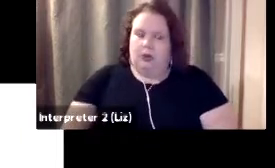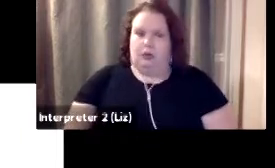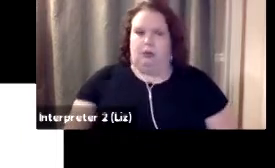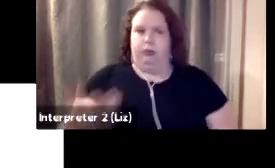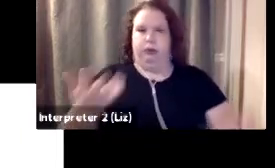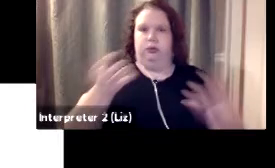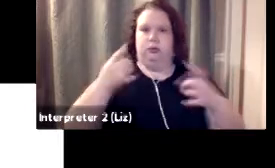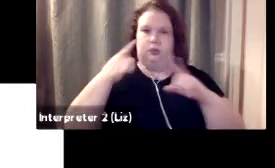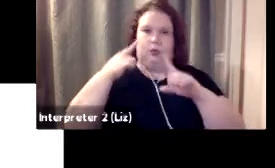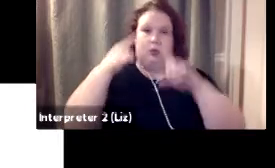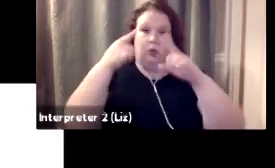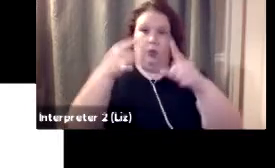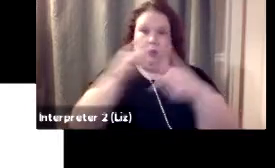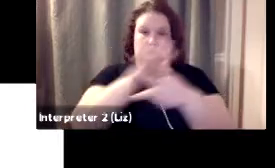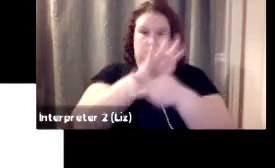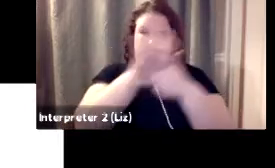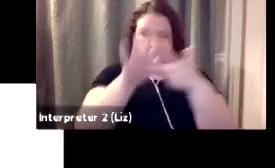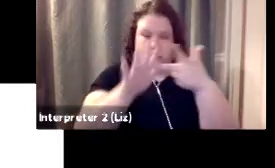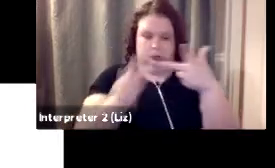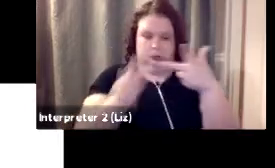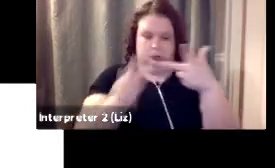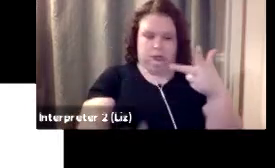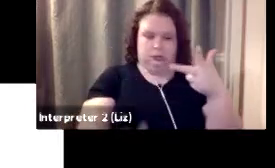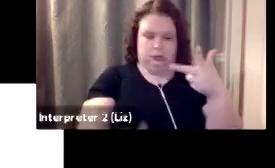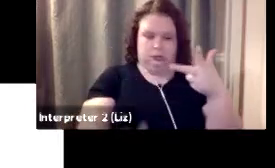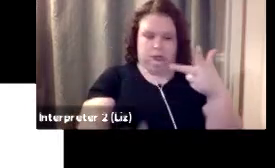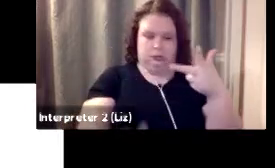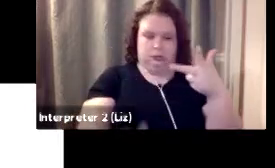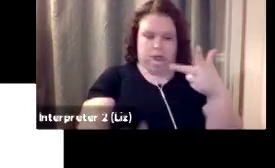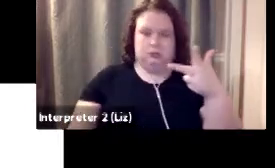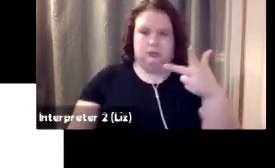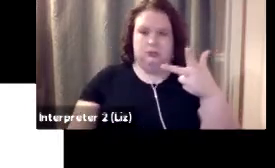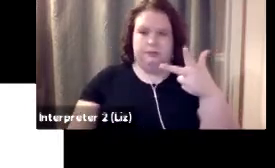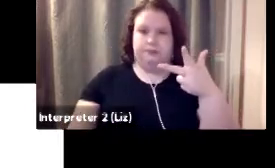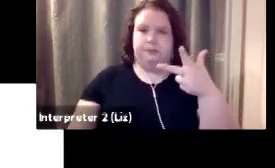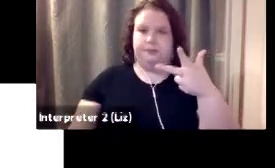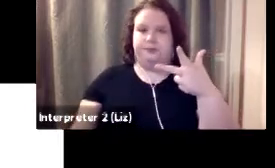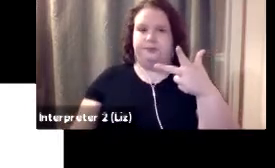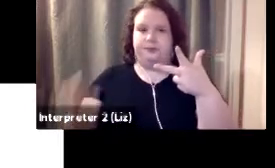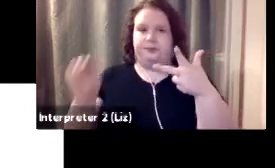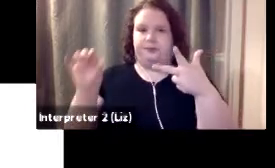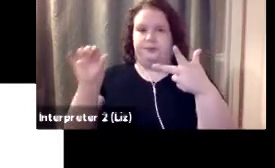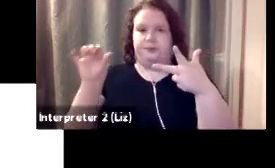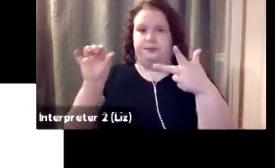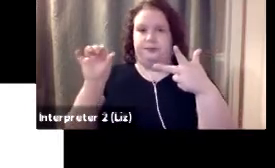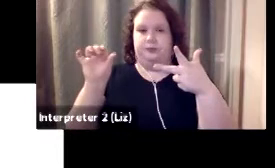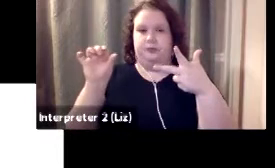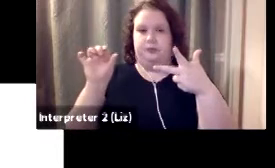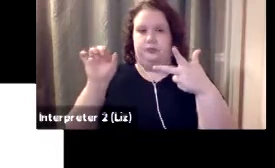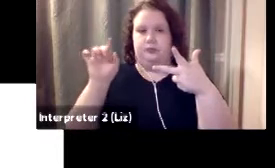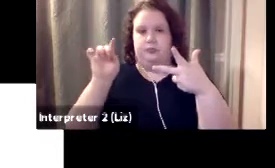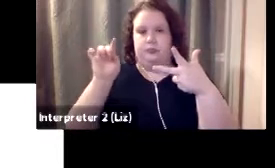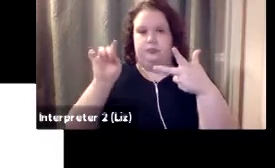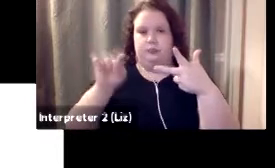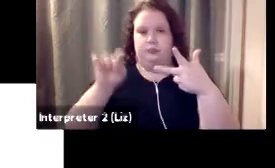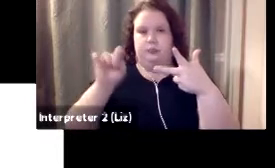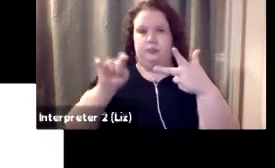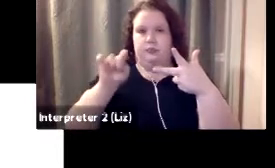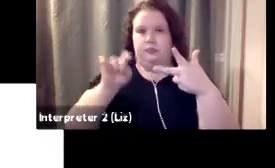vision, as well as the lenses, as we move forward, we would look to address those in two different ways.